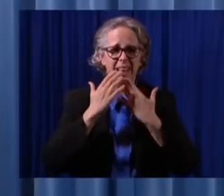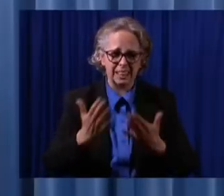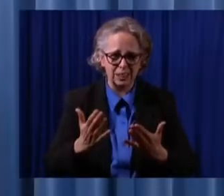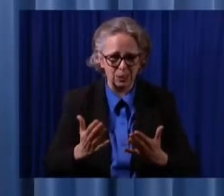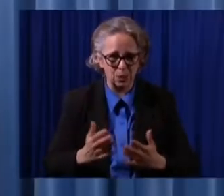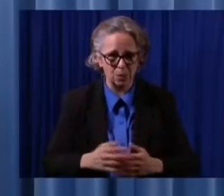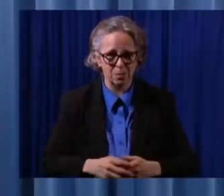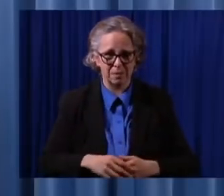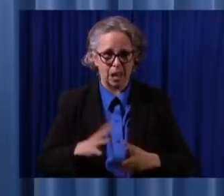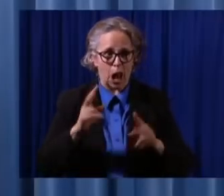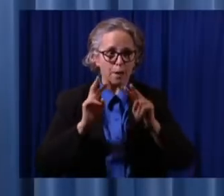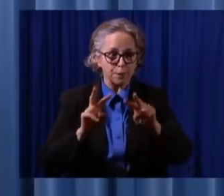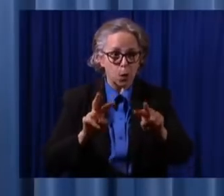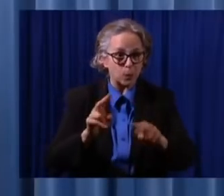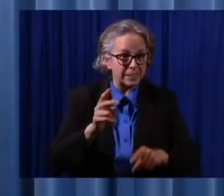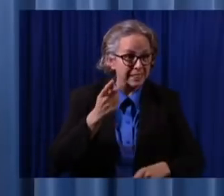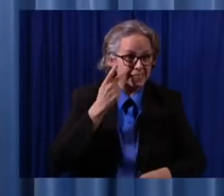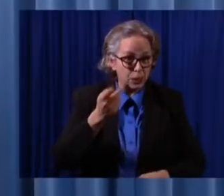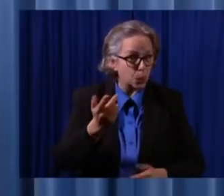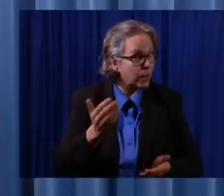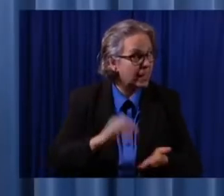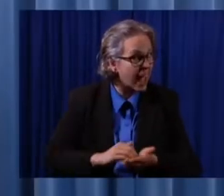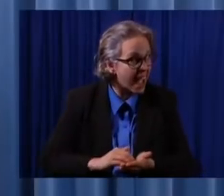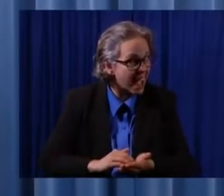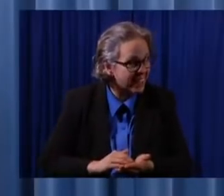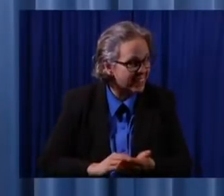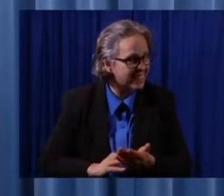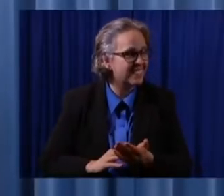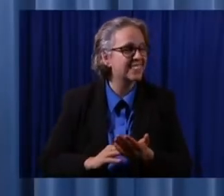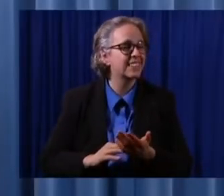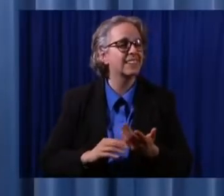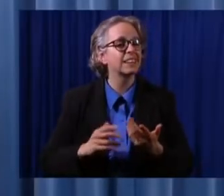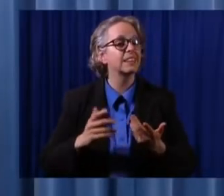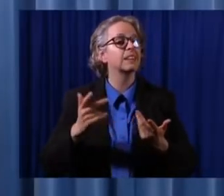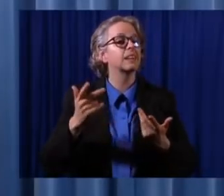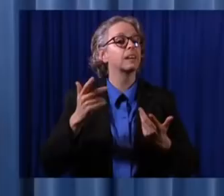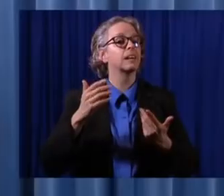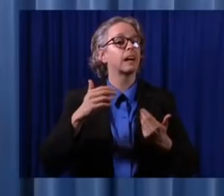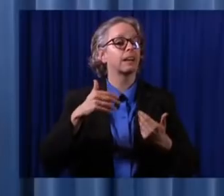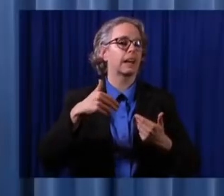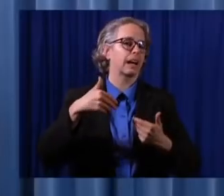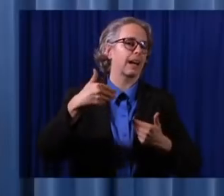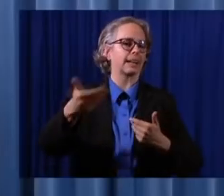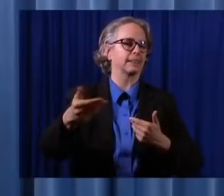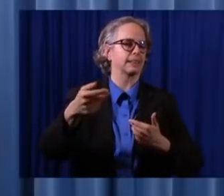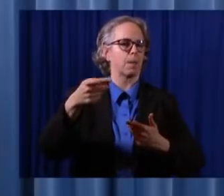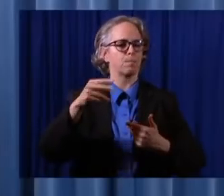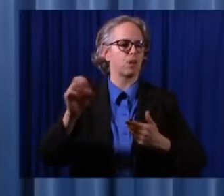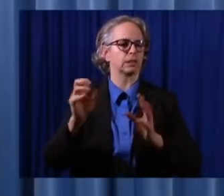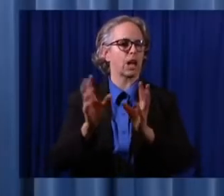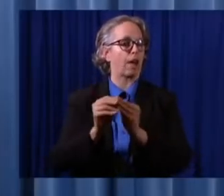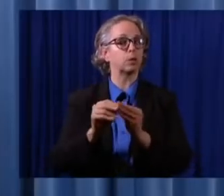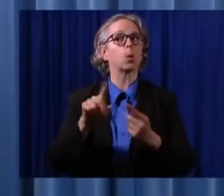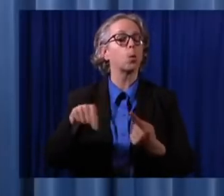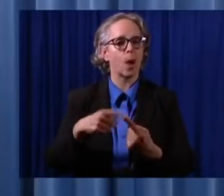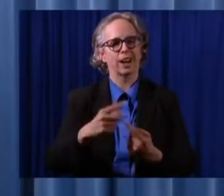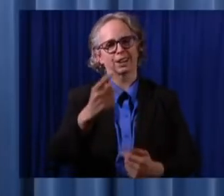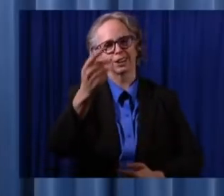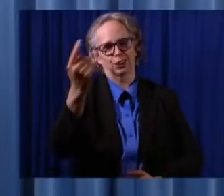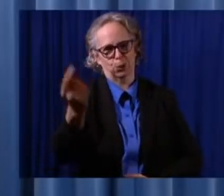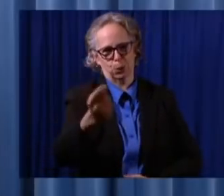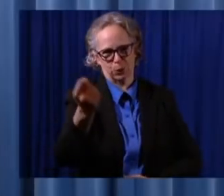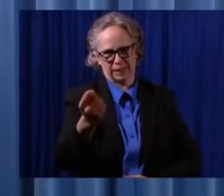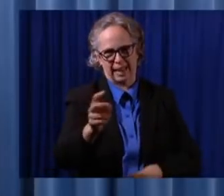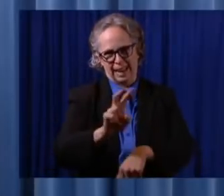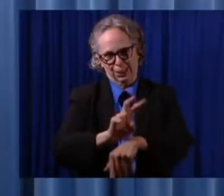something unforeseen that takes place. Our next scheduled news conference will be Tuesday at 2 o'clock. Hope everybody